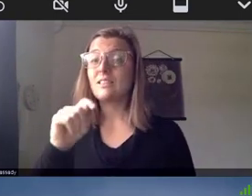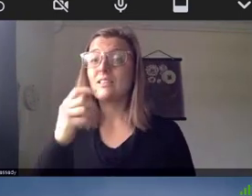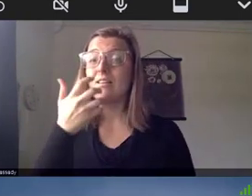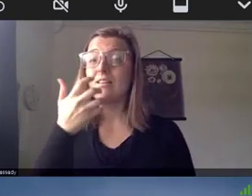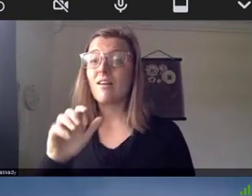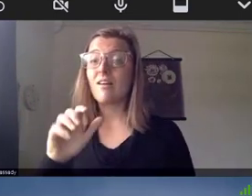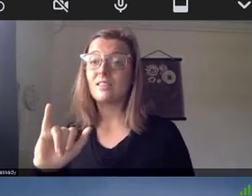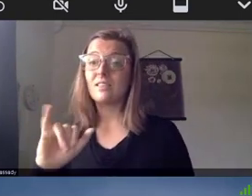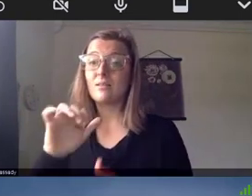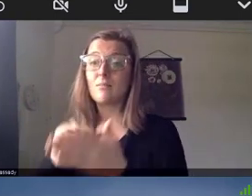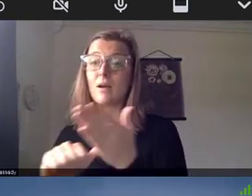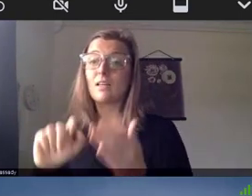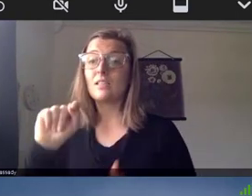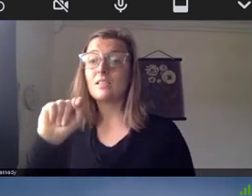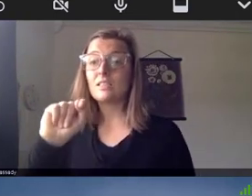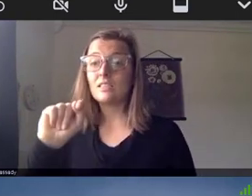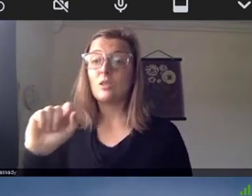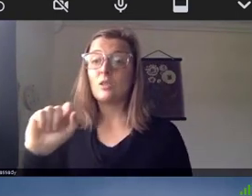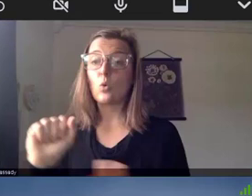heat exchanger.